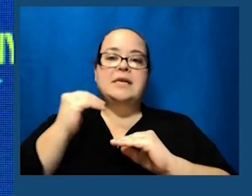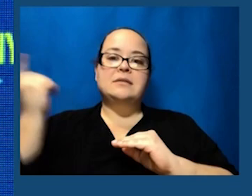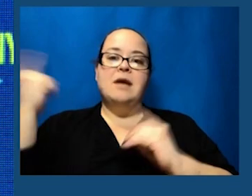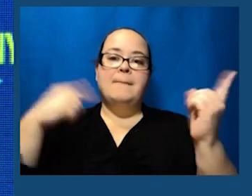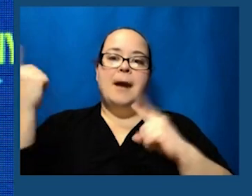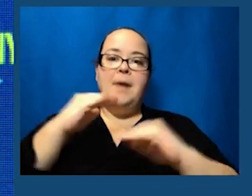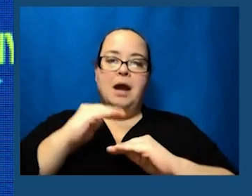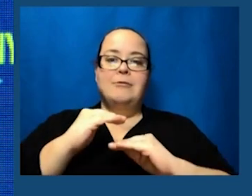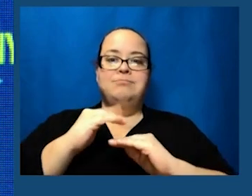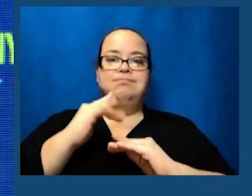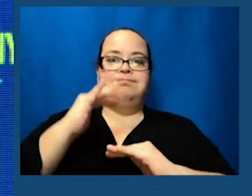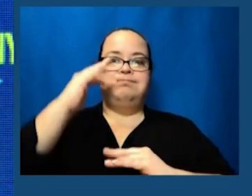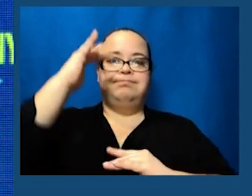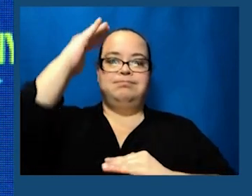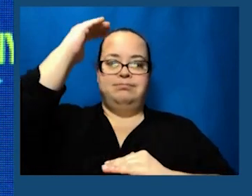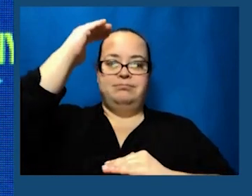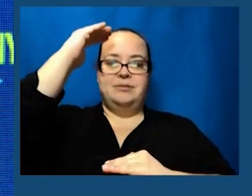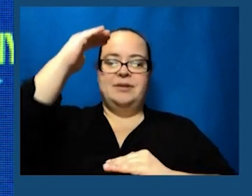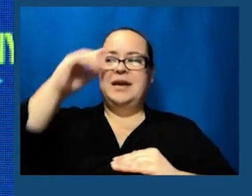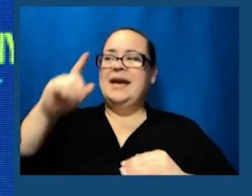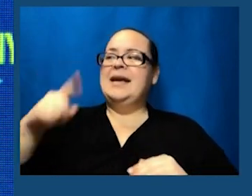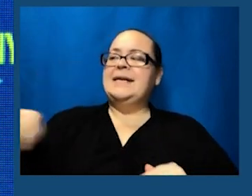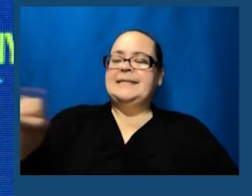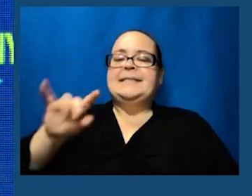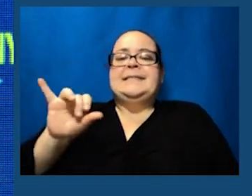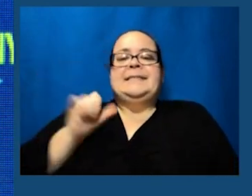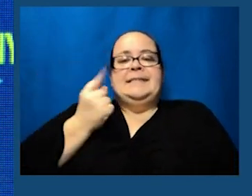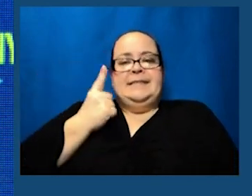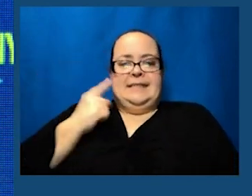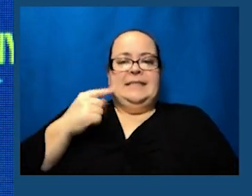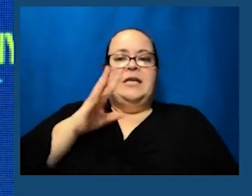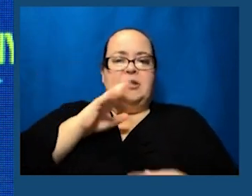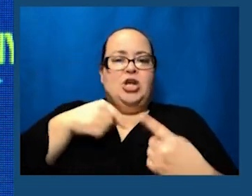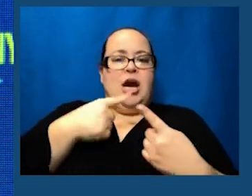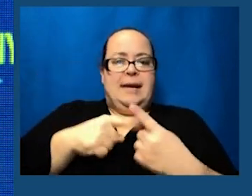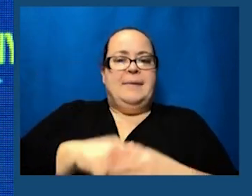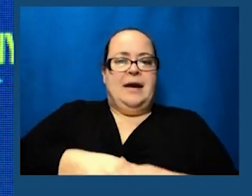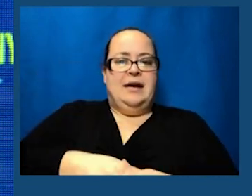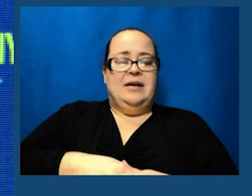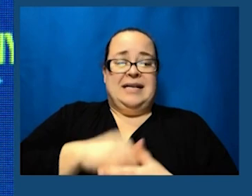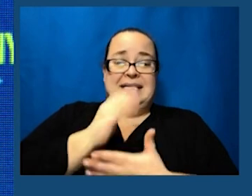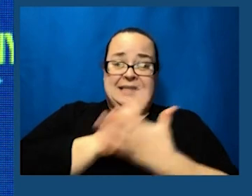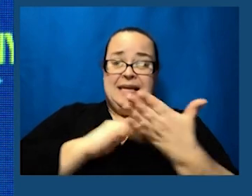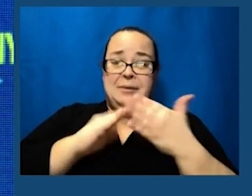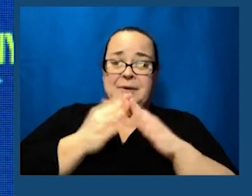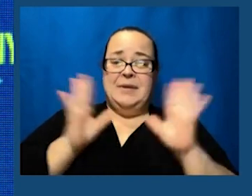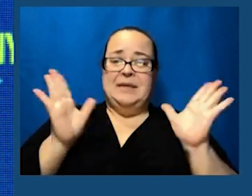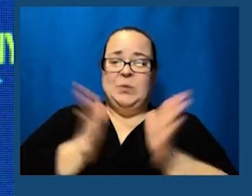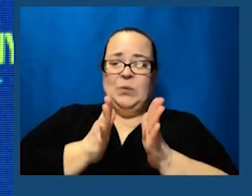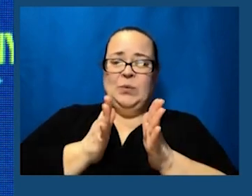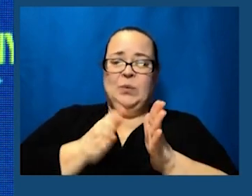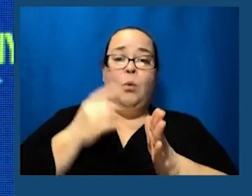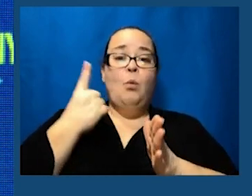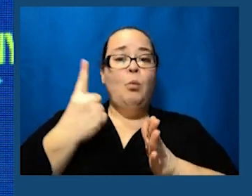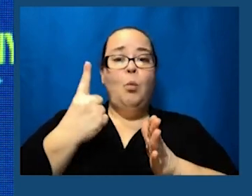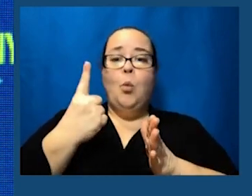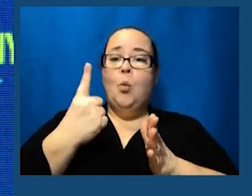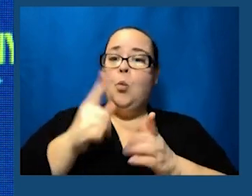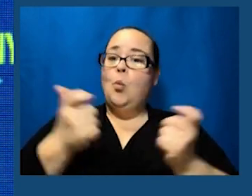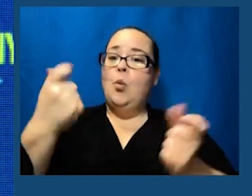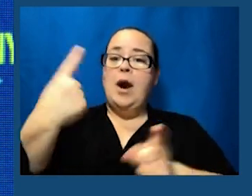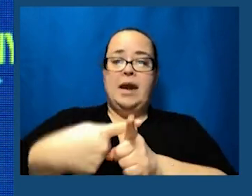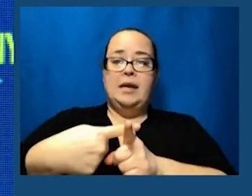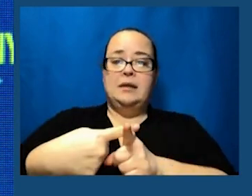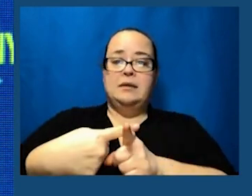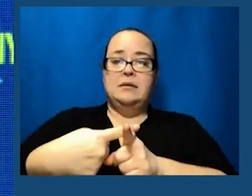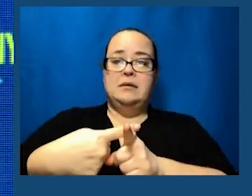so I knew what they were talking about. Some communities are just like not much more than an intersection, but it still has value. It has charm,